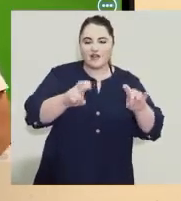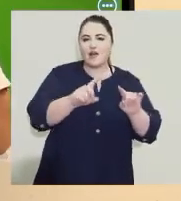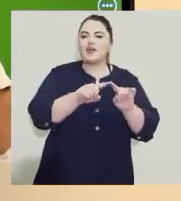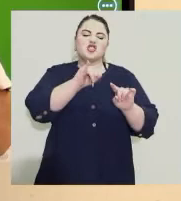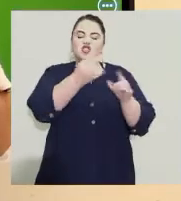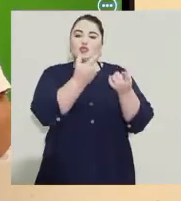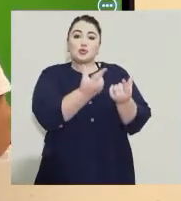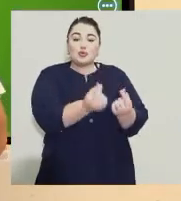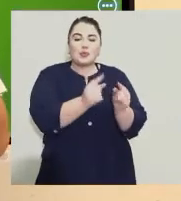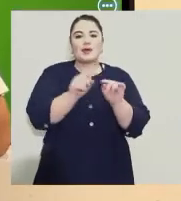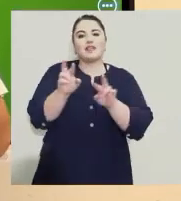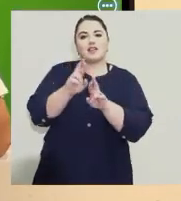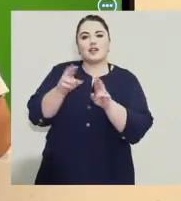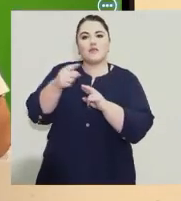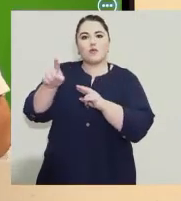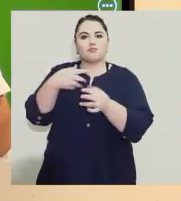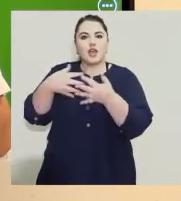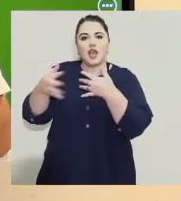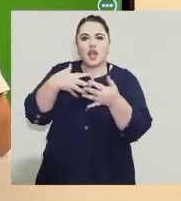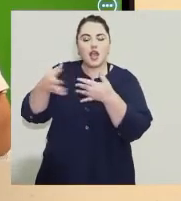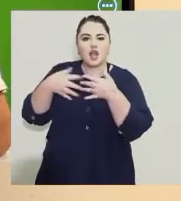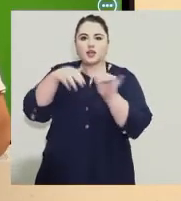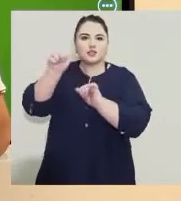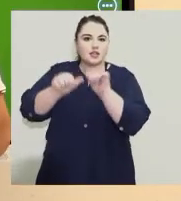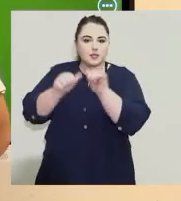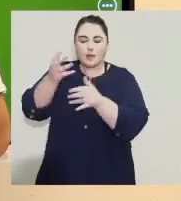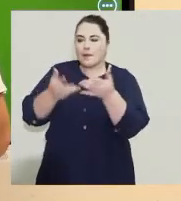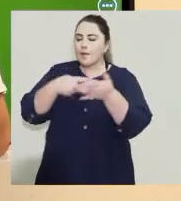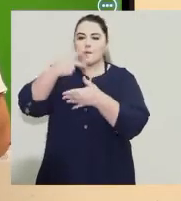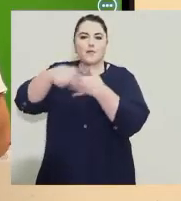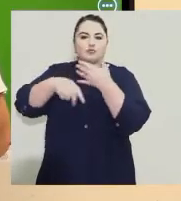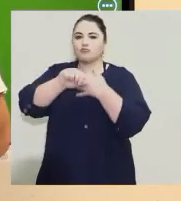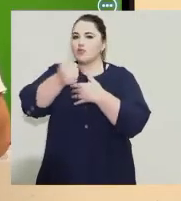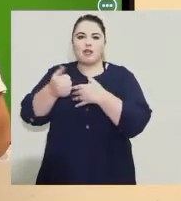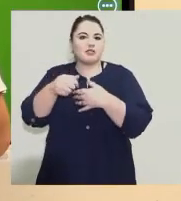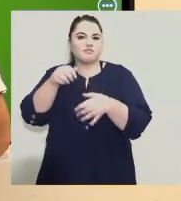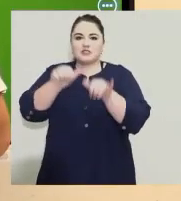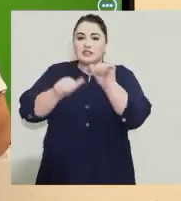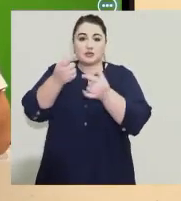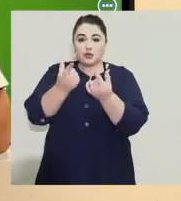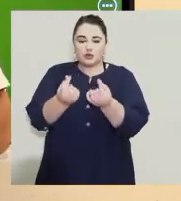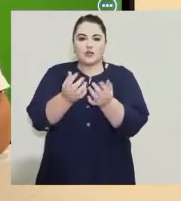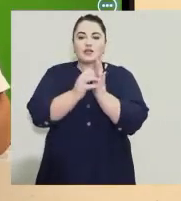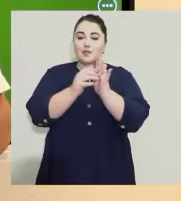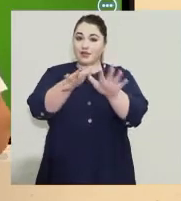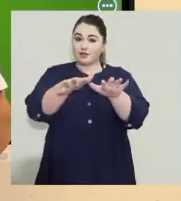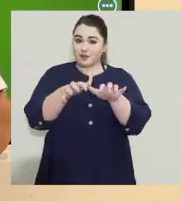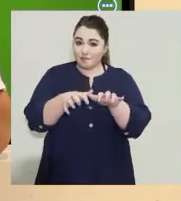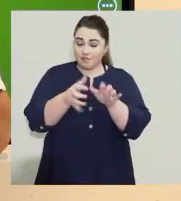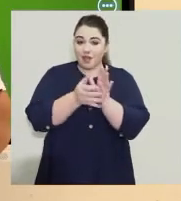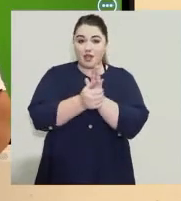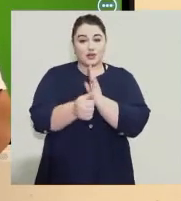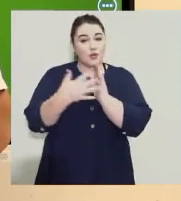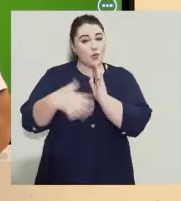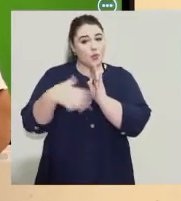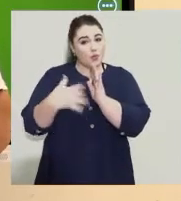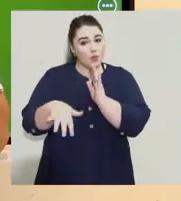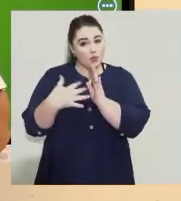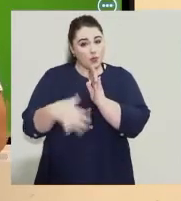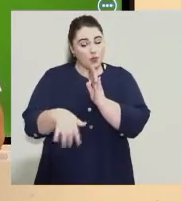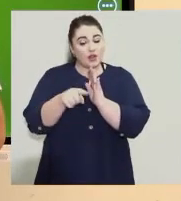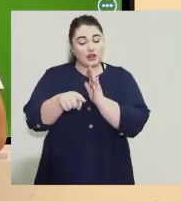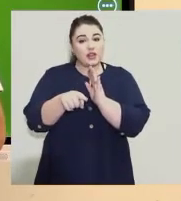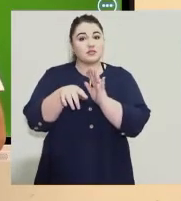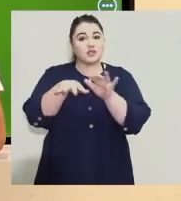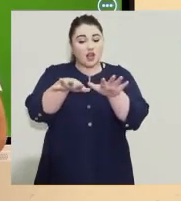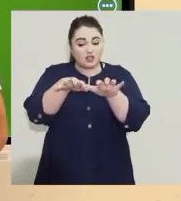but getting you ready for any assessment, a project, or any other assessments you're doing, exams, and so on. And these skills are examined